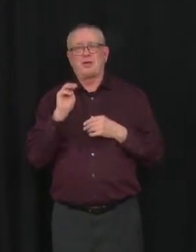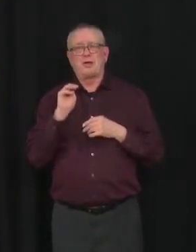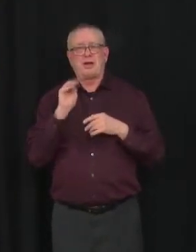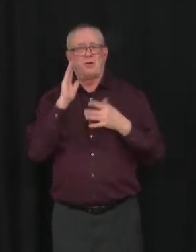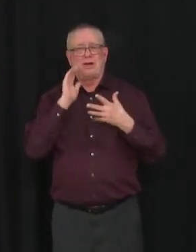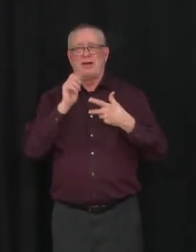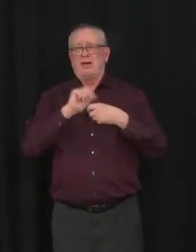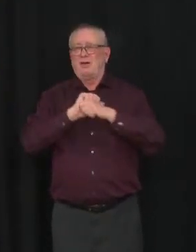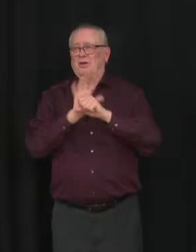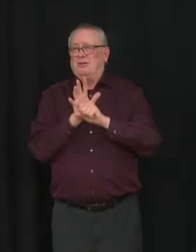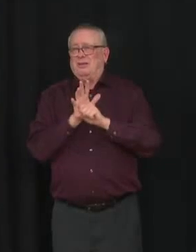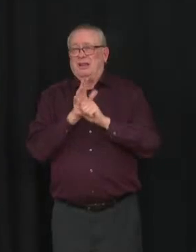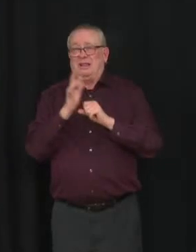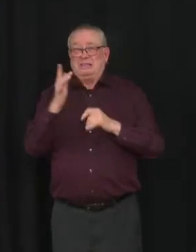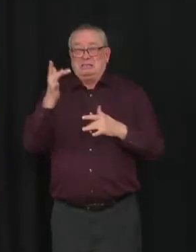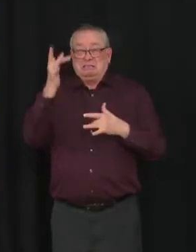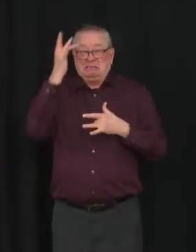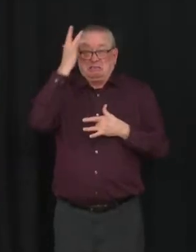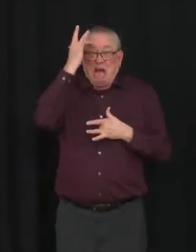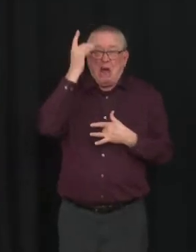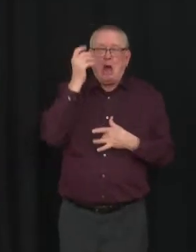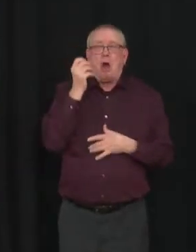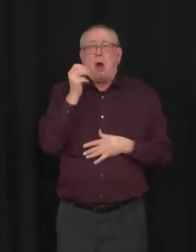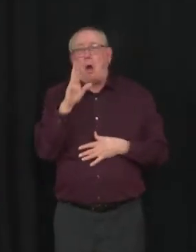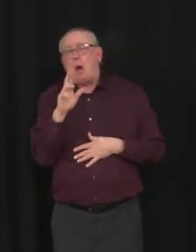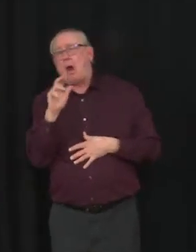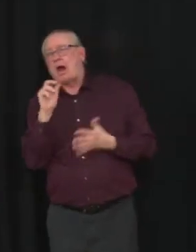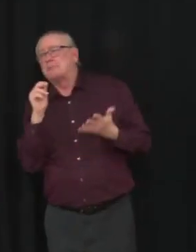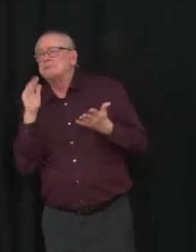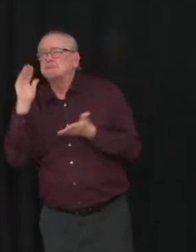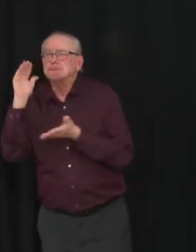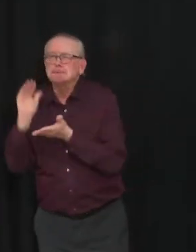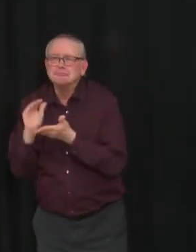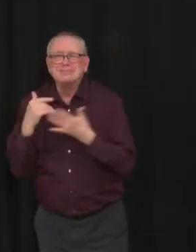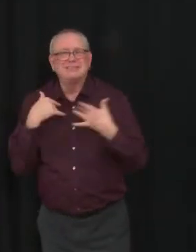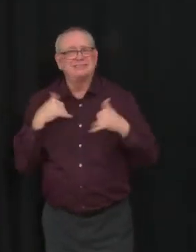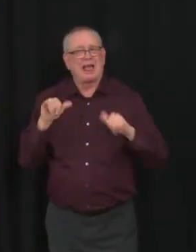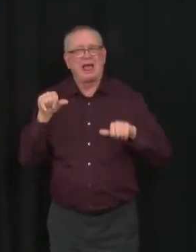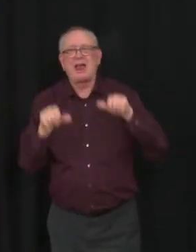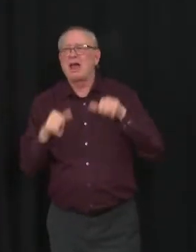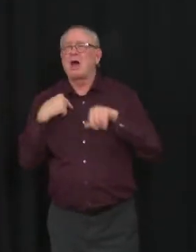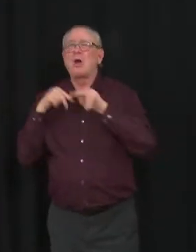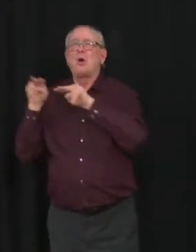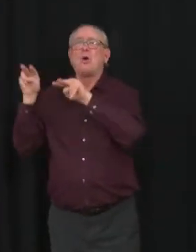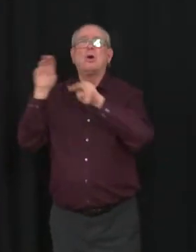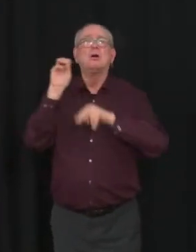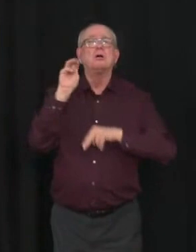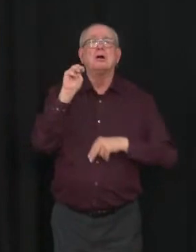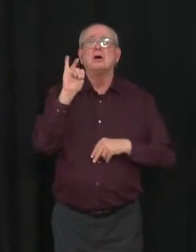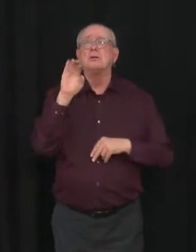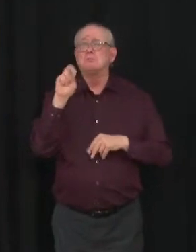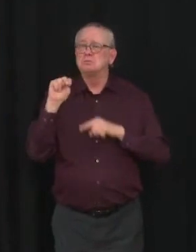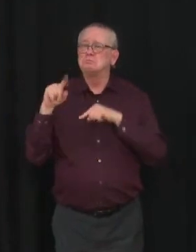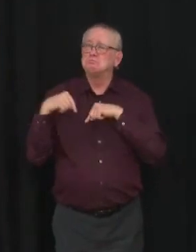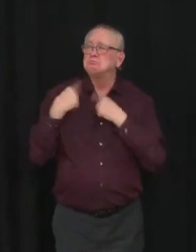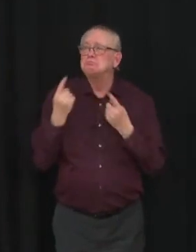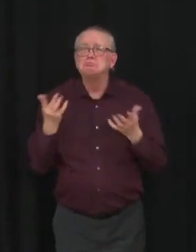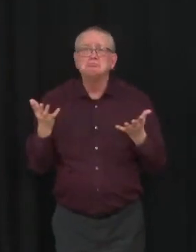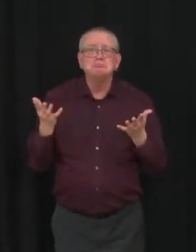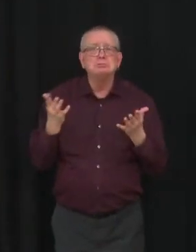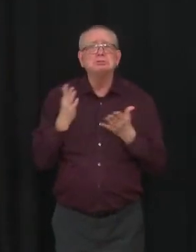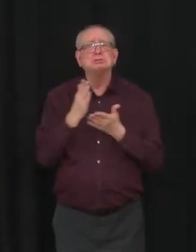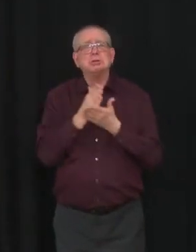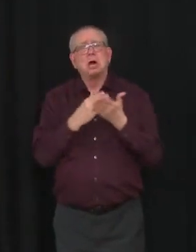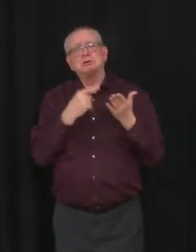variant. In places that have had Omicron circulating for longer than we have, some have reported a decreased severity risk